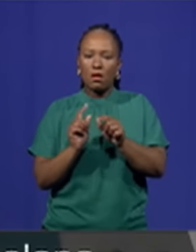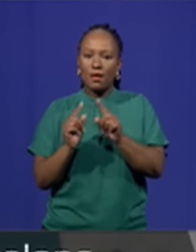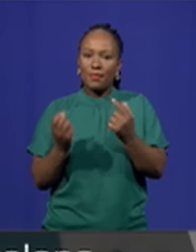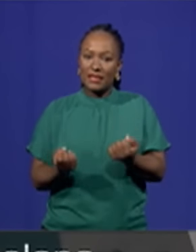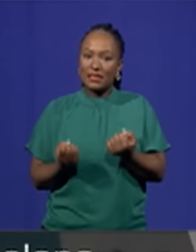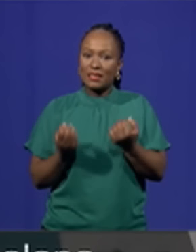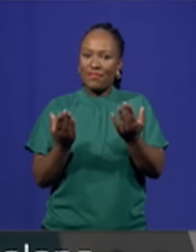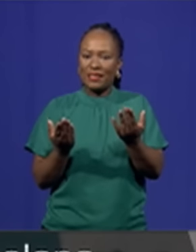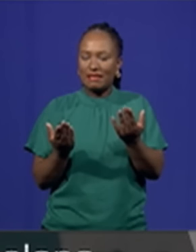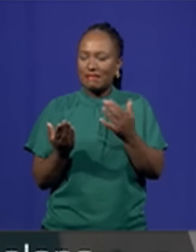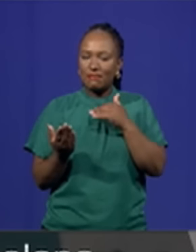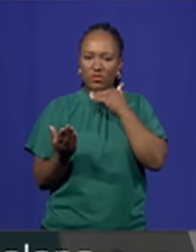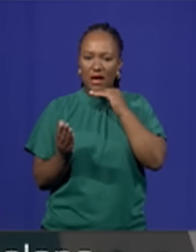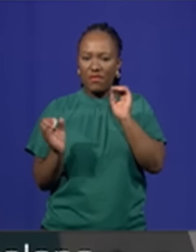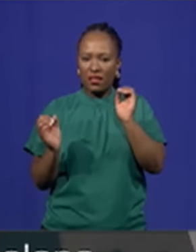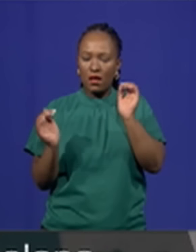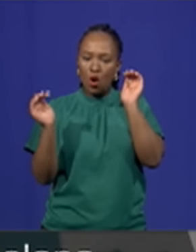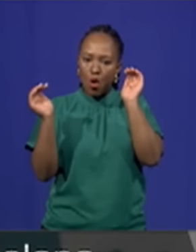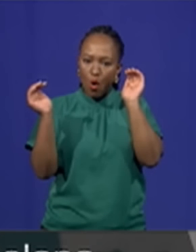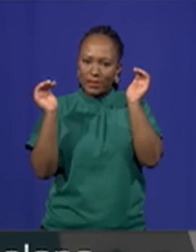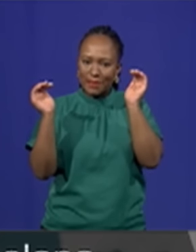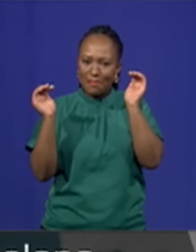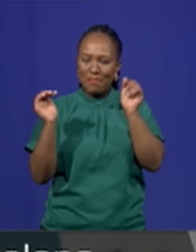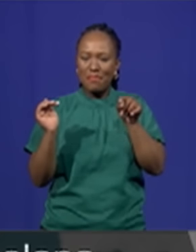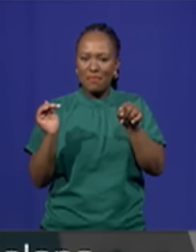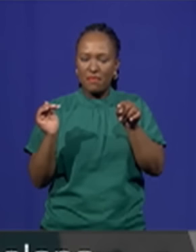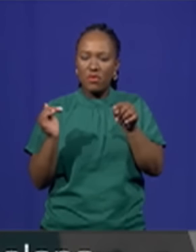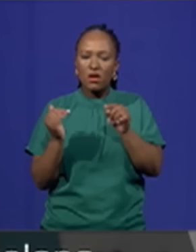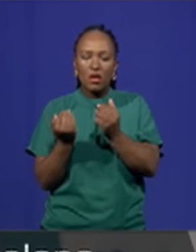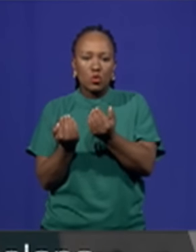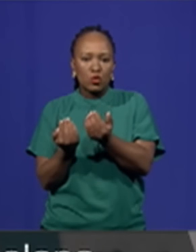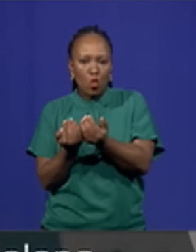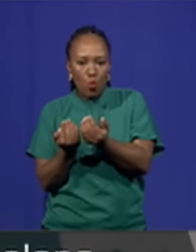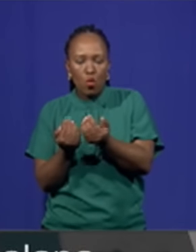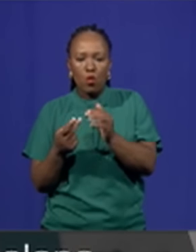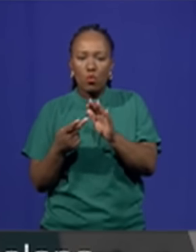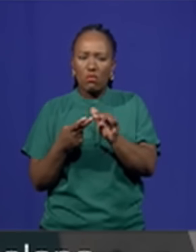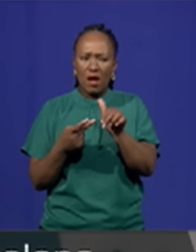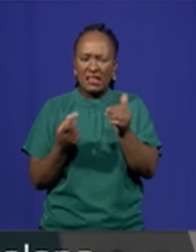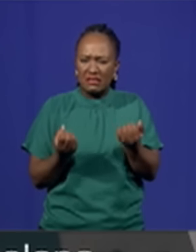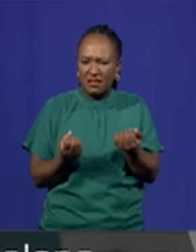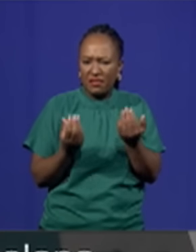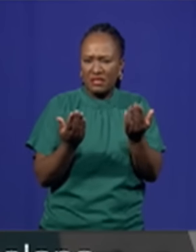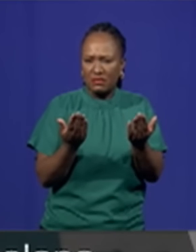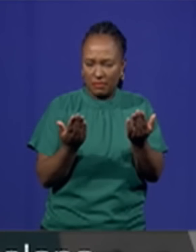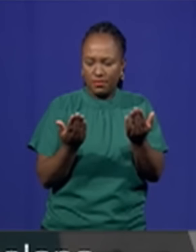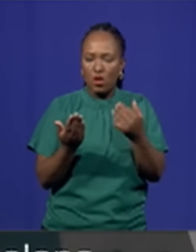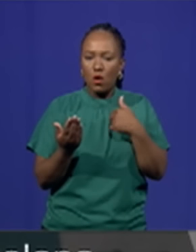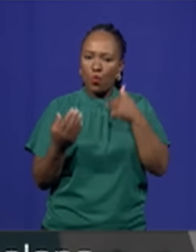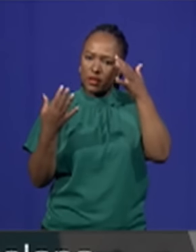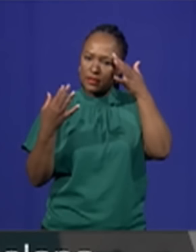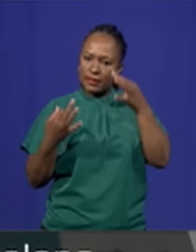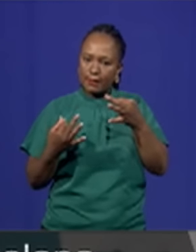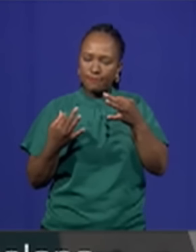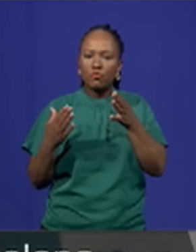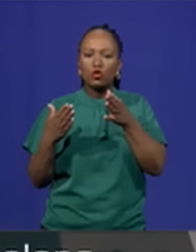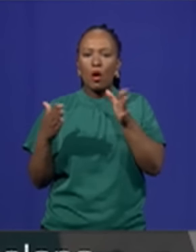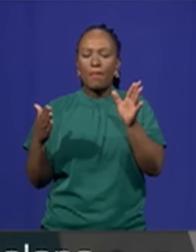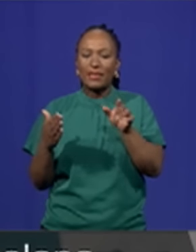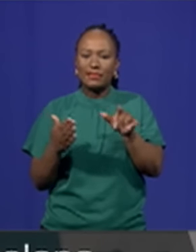for children with autism, schools and other services, that's when we decided to open